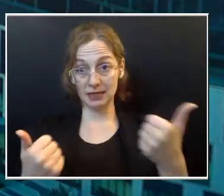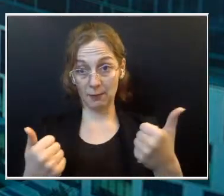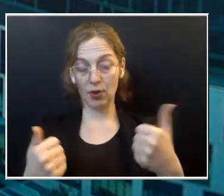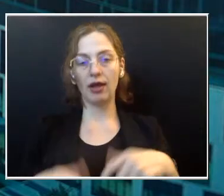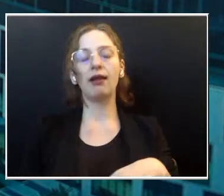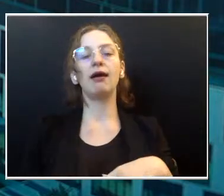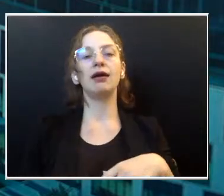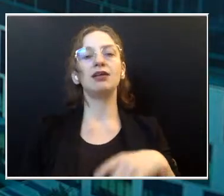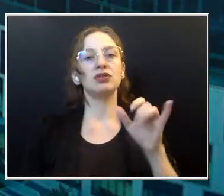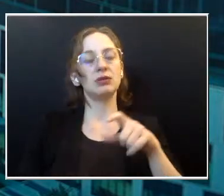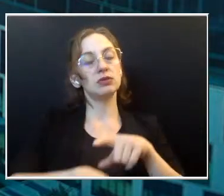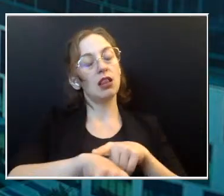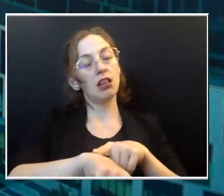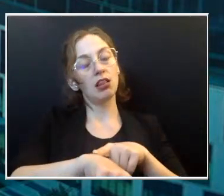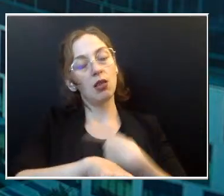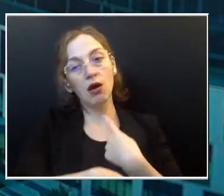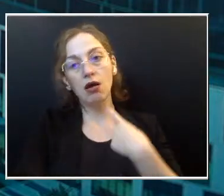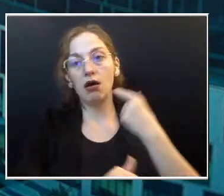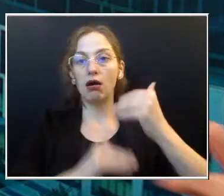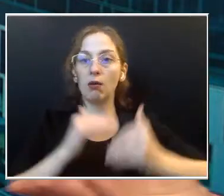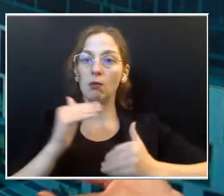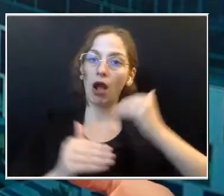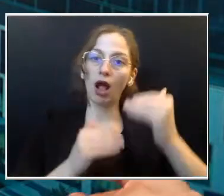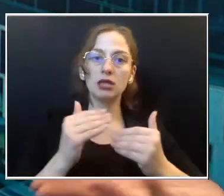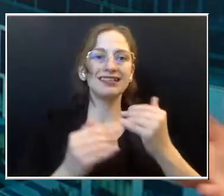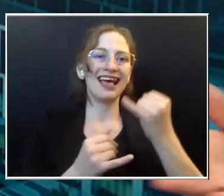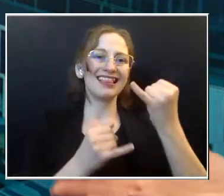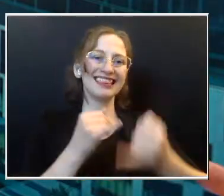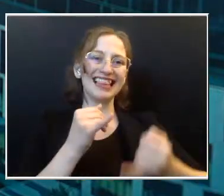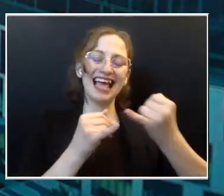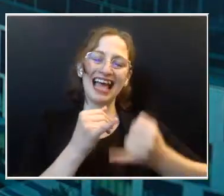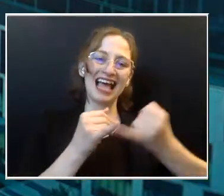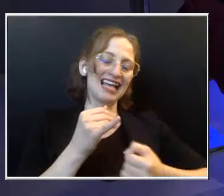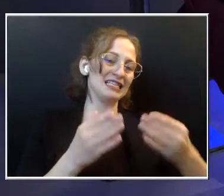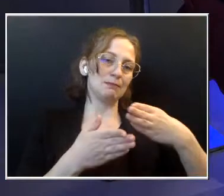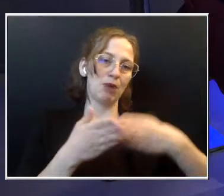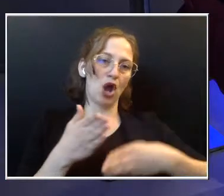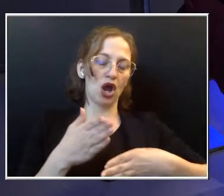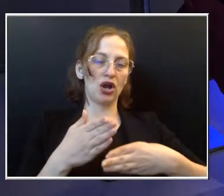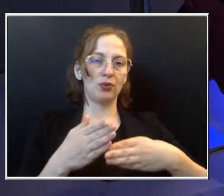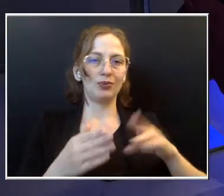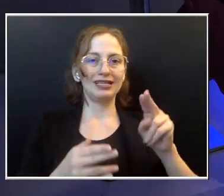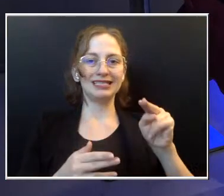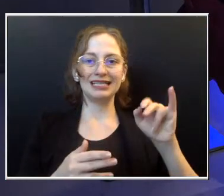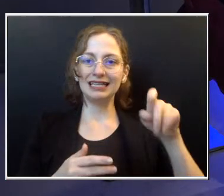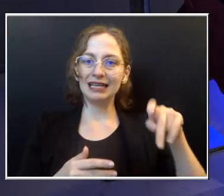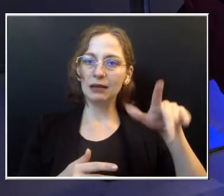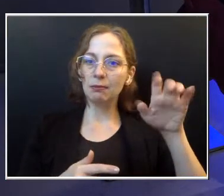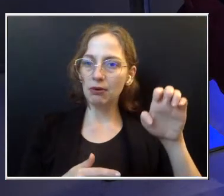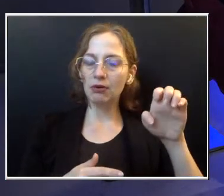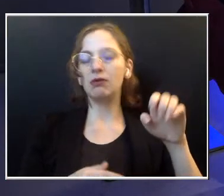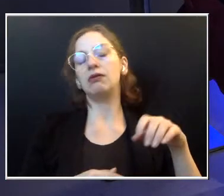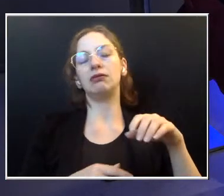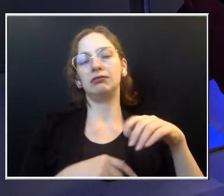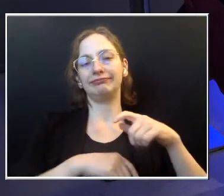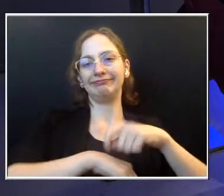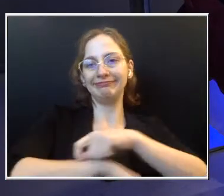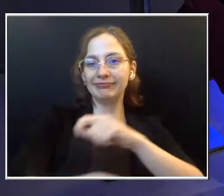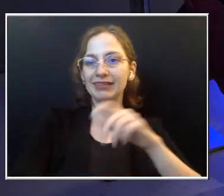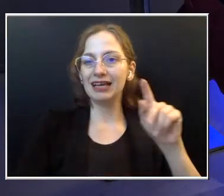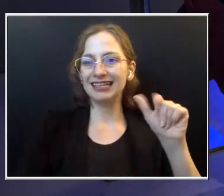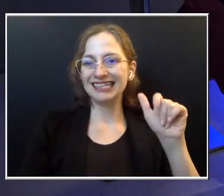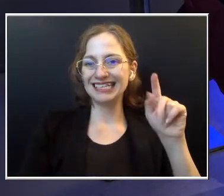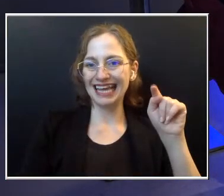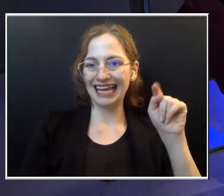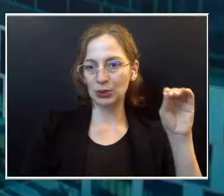the nipple and areola tattooing, which I guess some women go without even doing that, but But you did that. I did that,